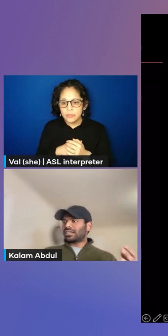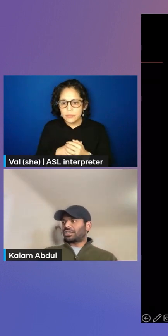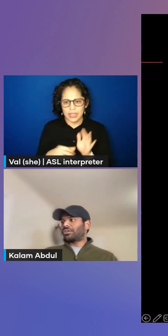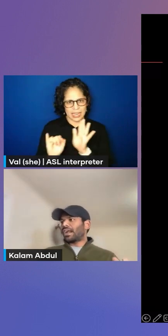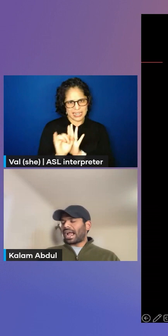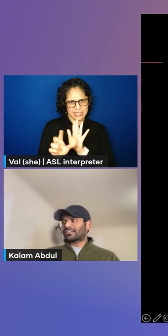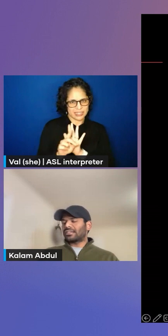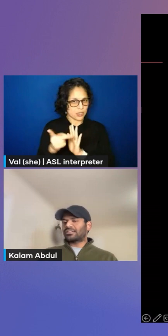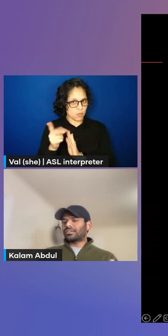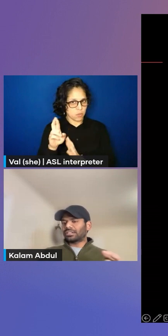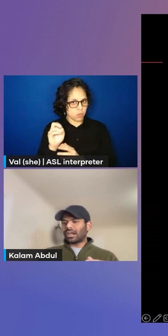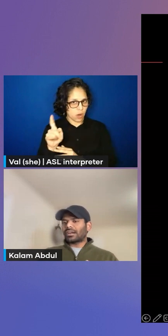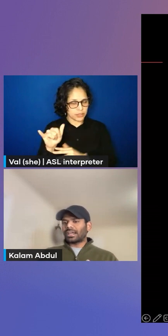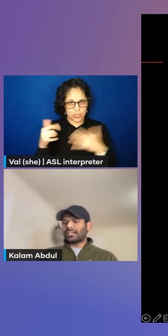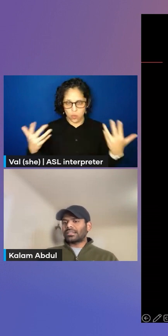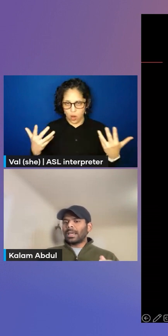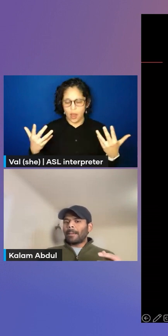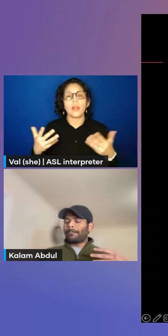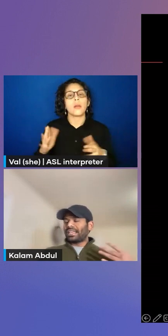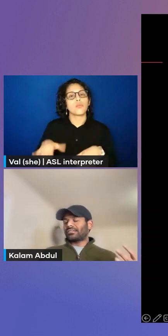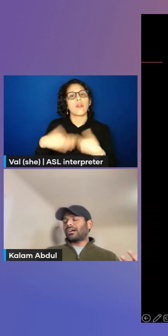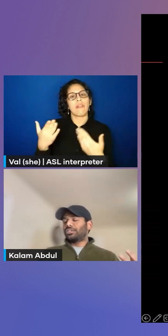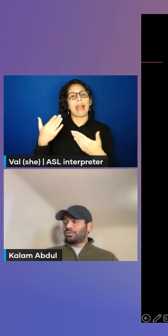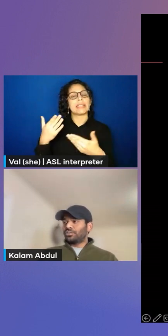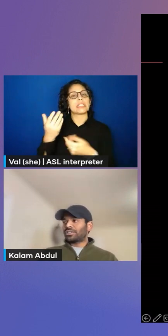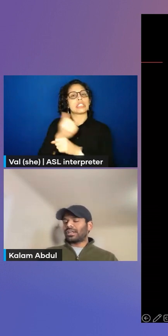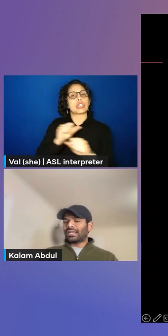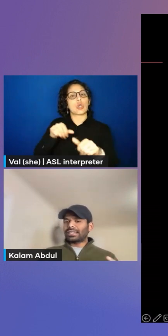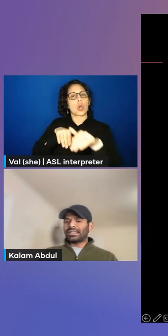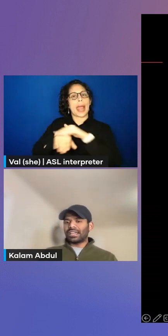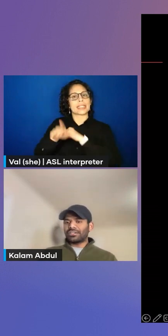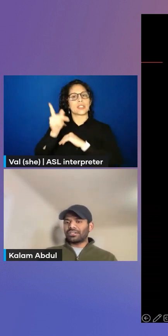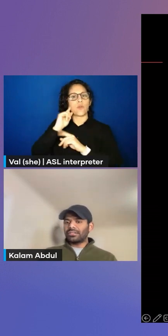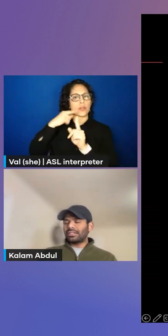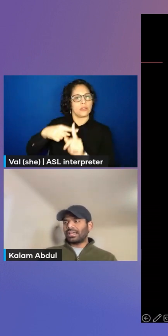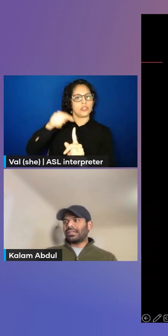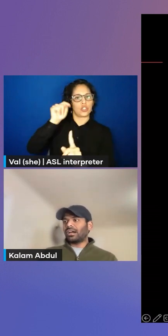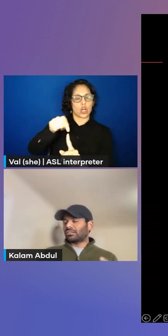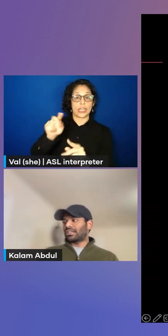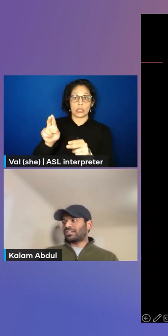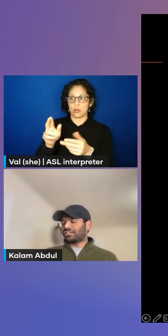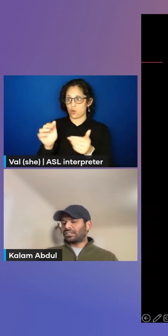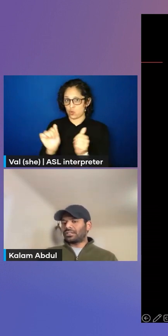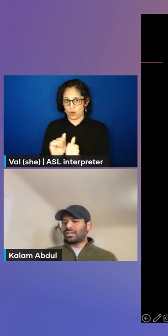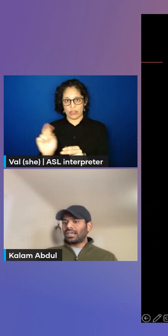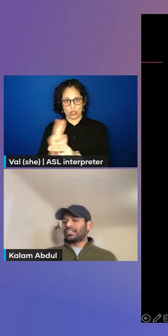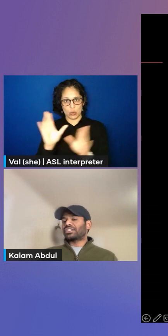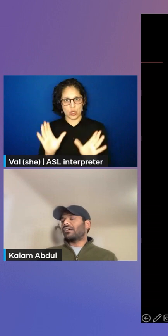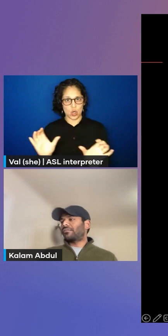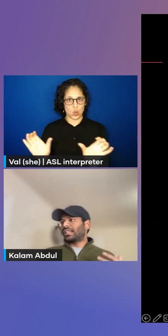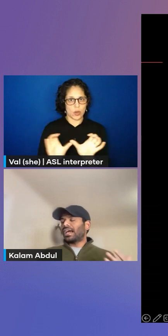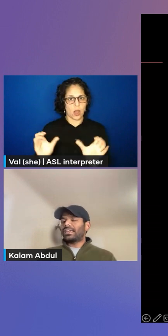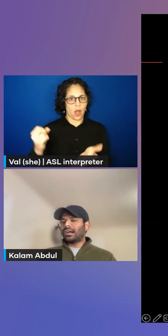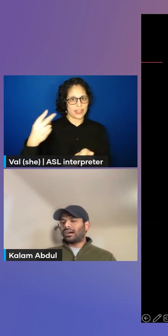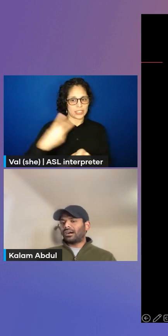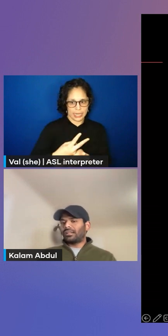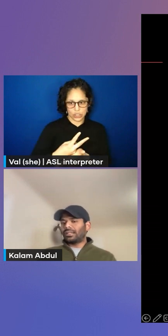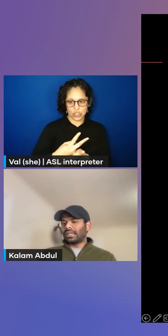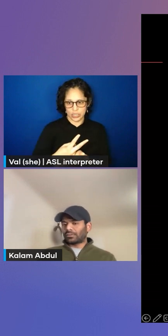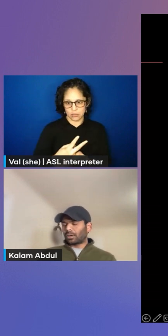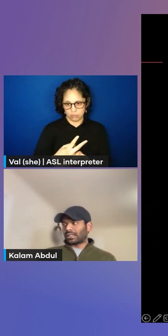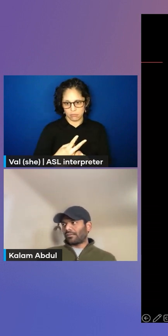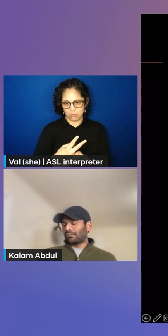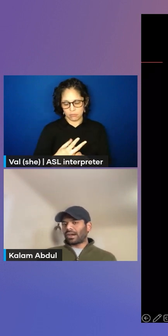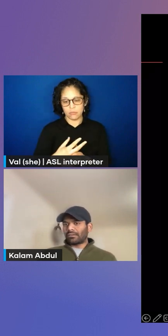provides secure access to the targets based on user authentication and authorization, instead of relying